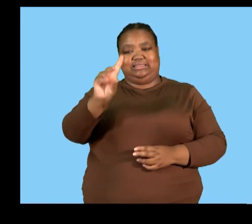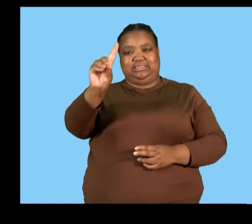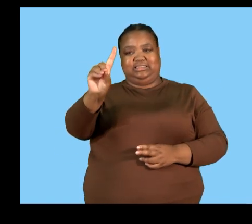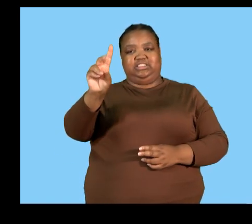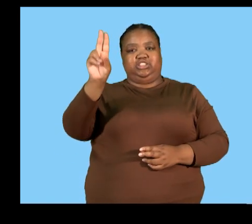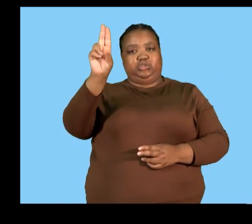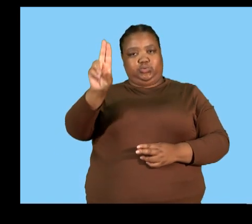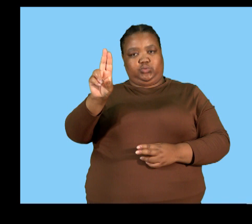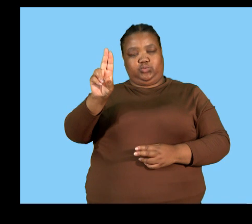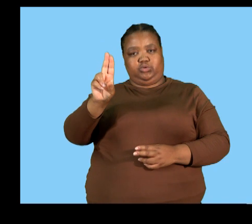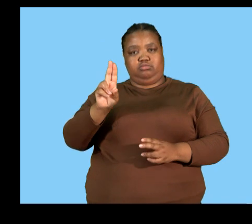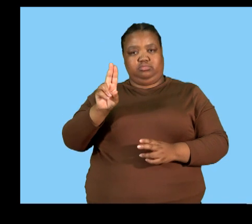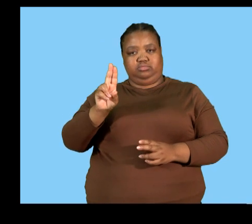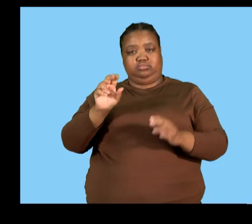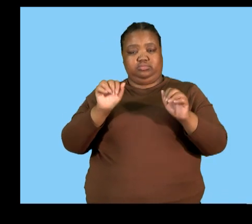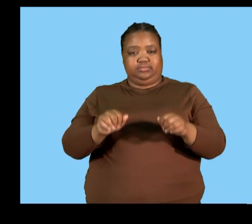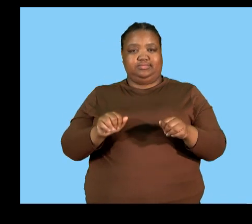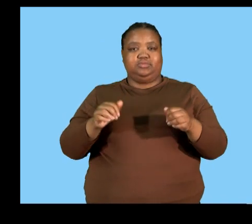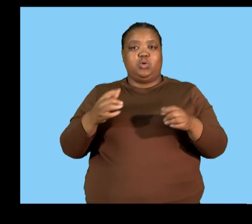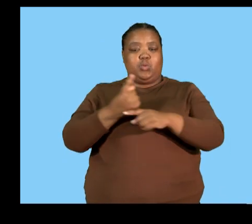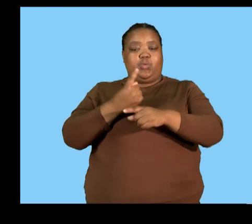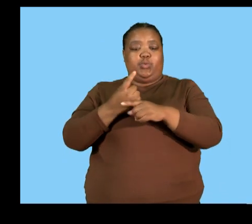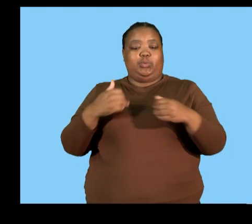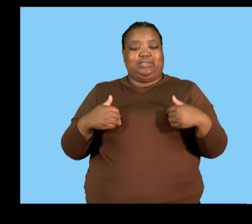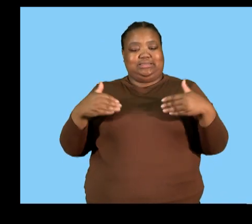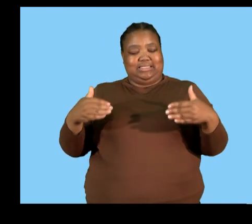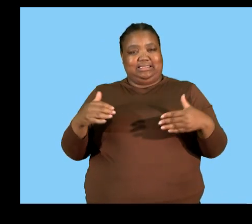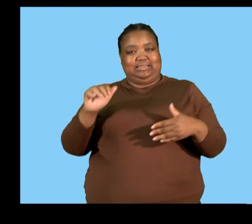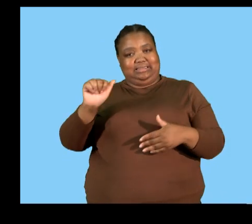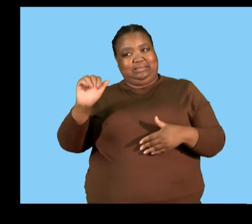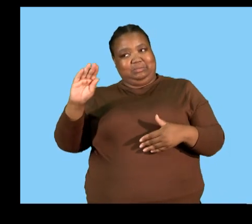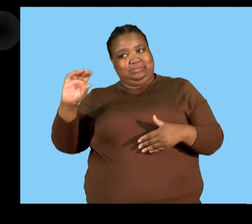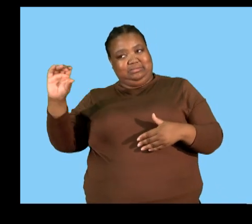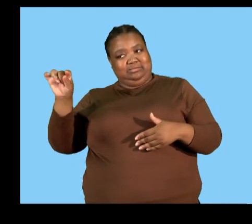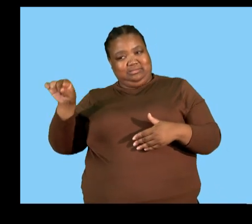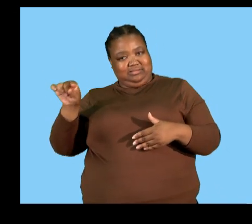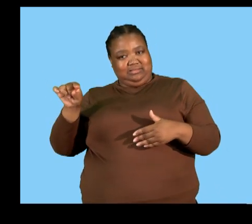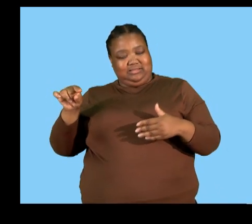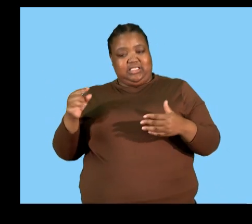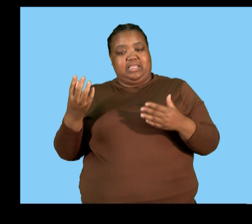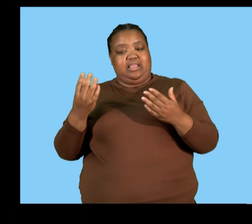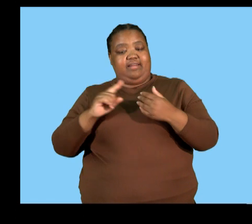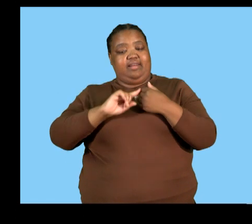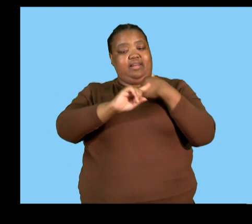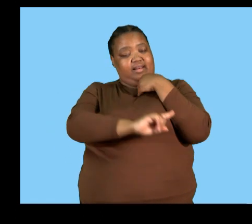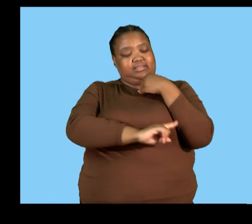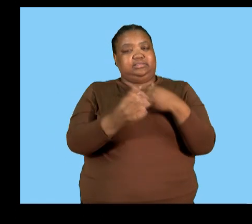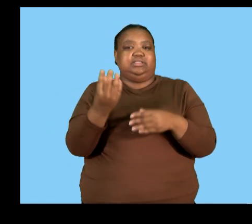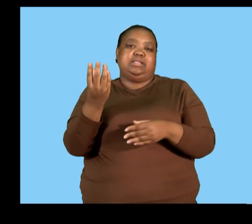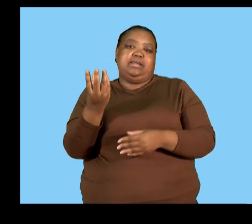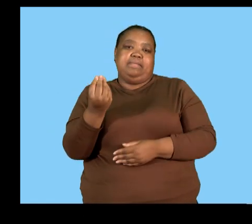D2. This will be our grid reference. Always start with an alphabet, there comes a number or a value.